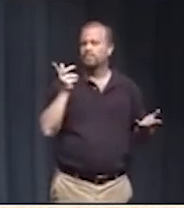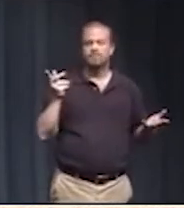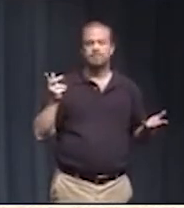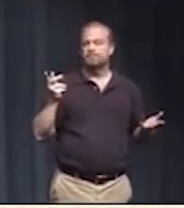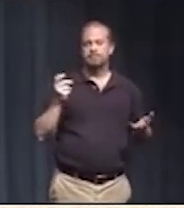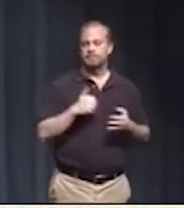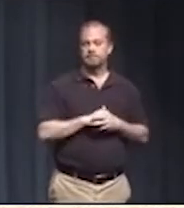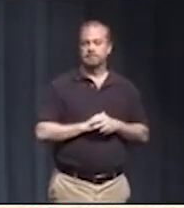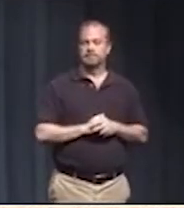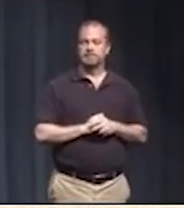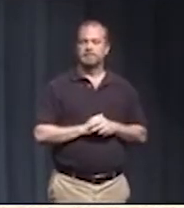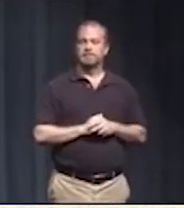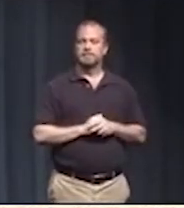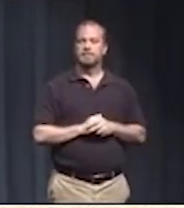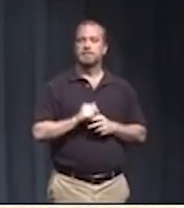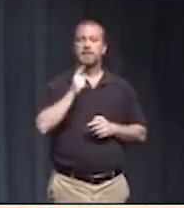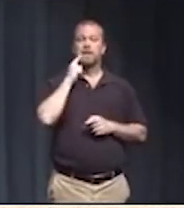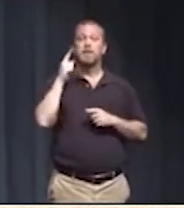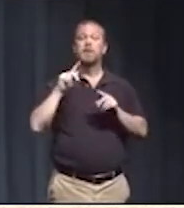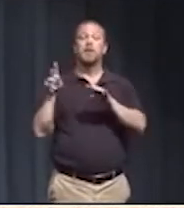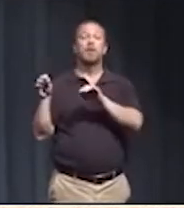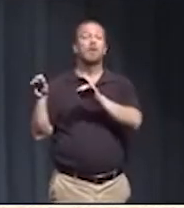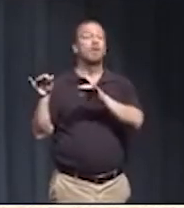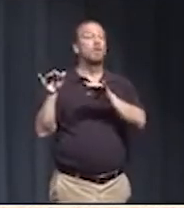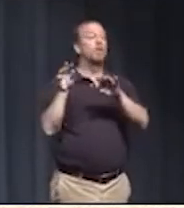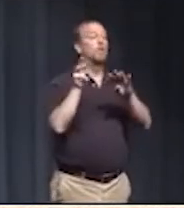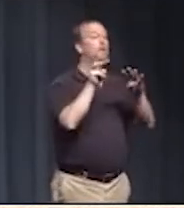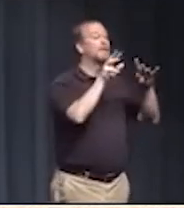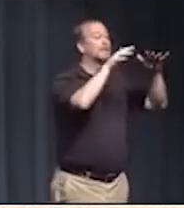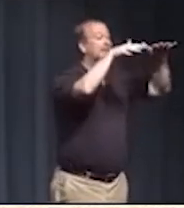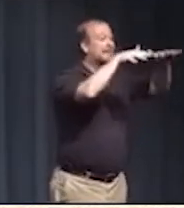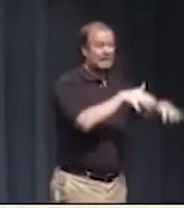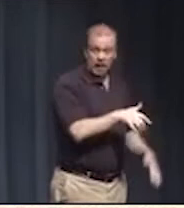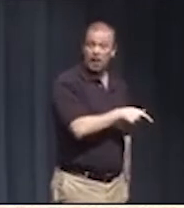When we think about when the settlers moved west,